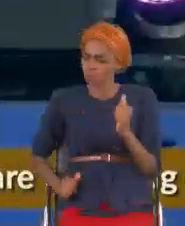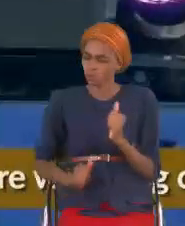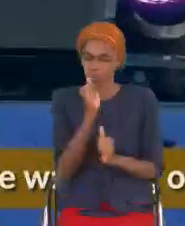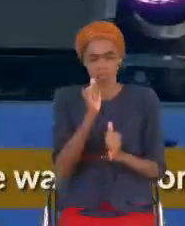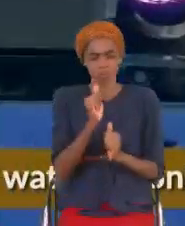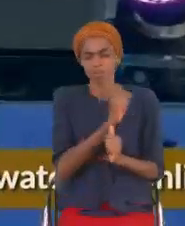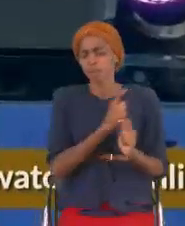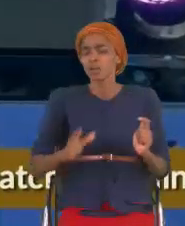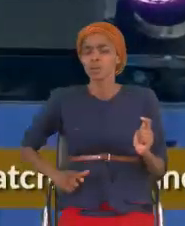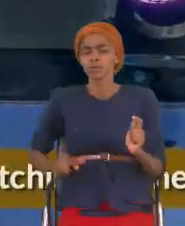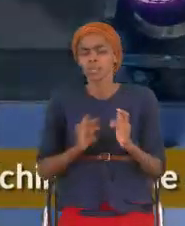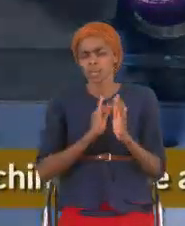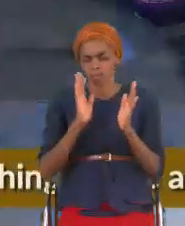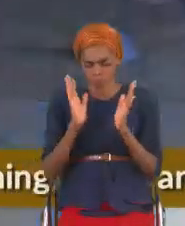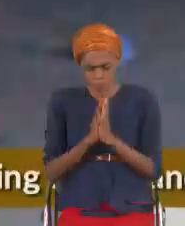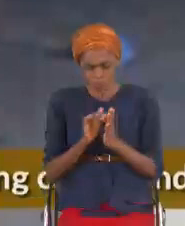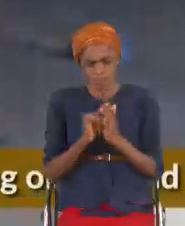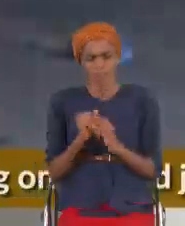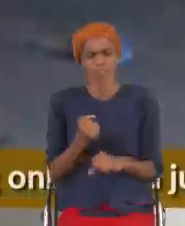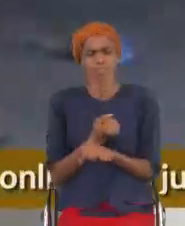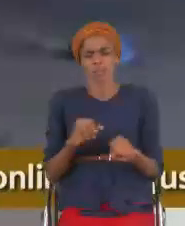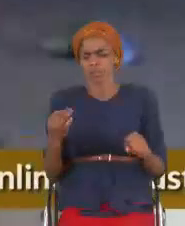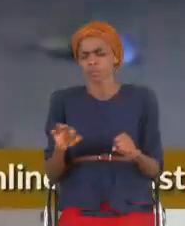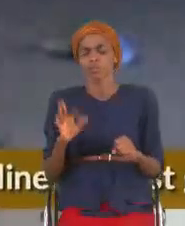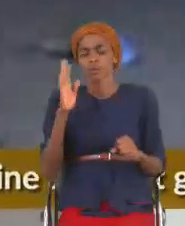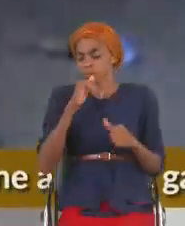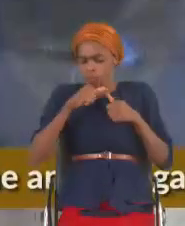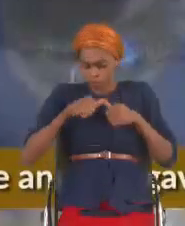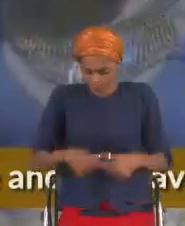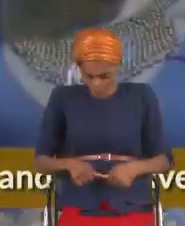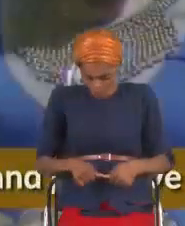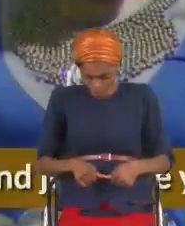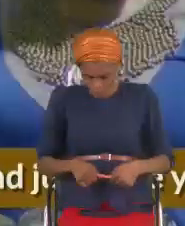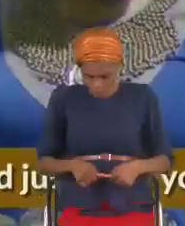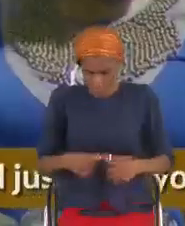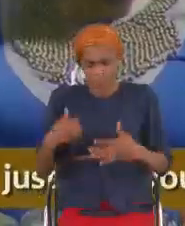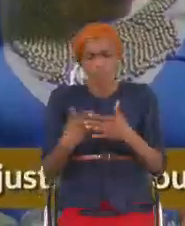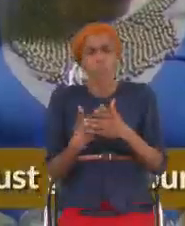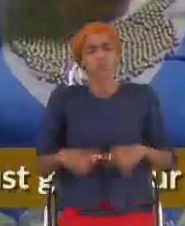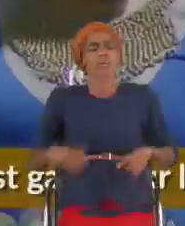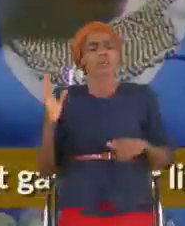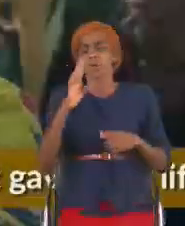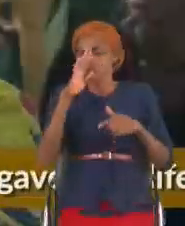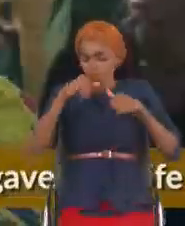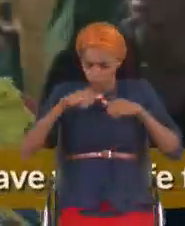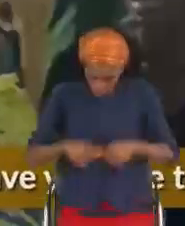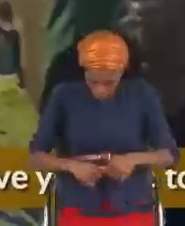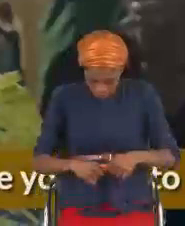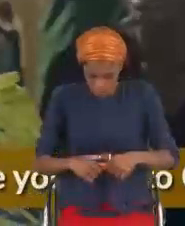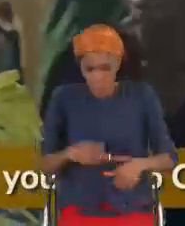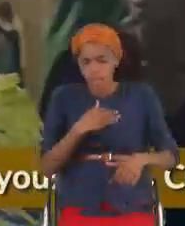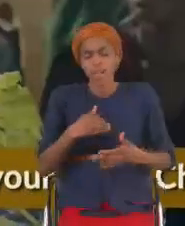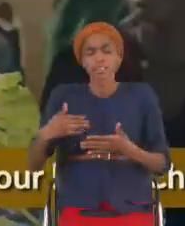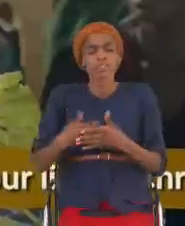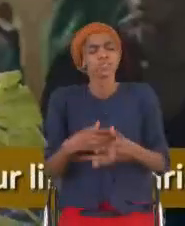I pray that the salvation will be permanent. New life will be permanent. And a new